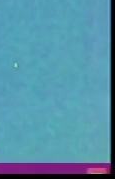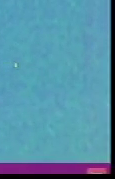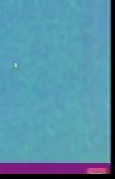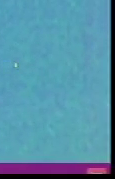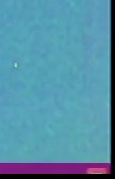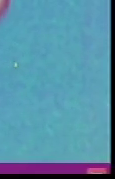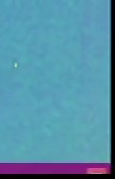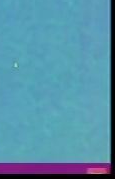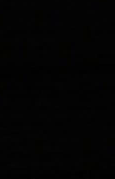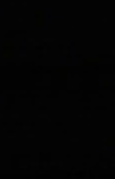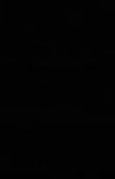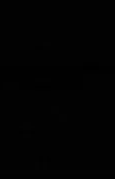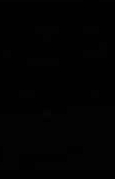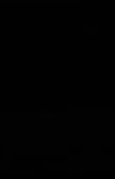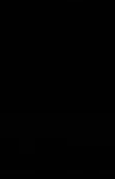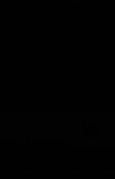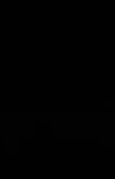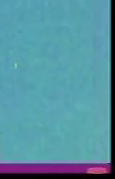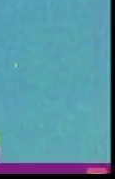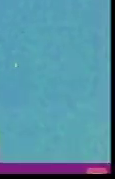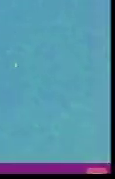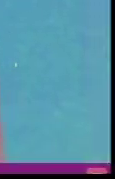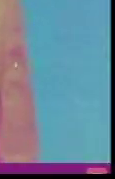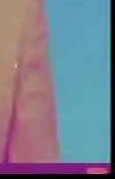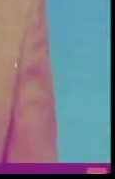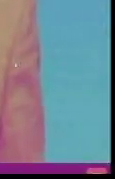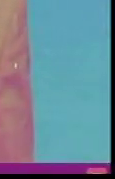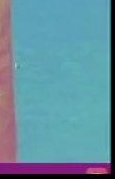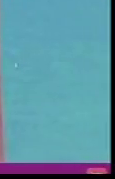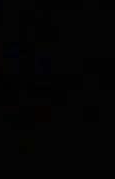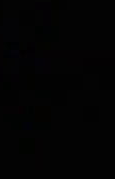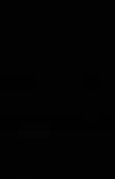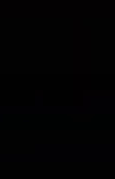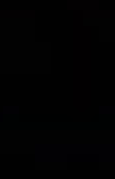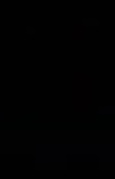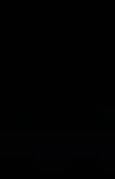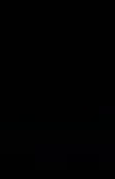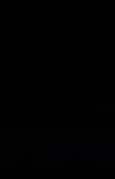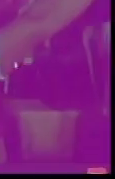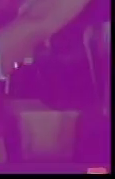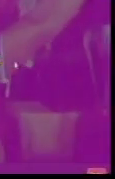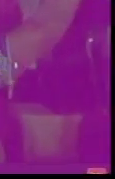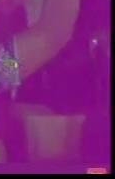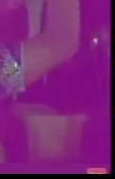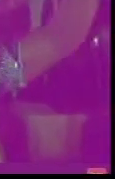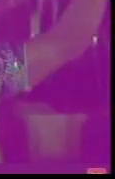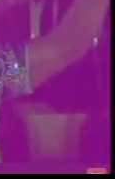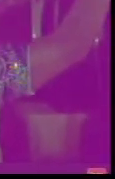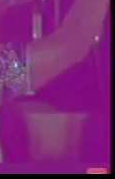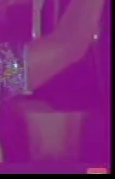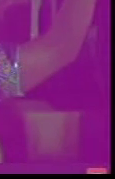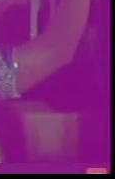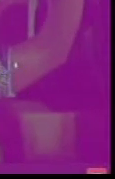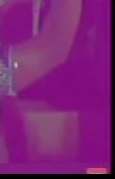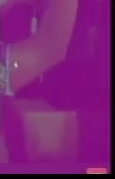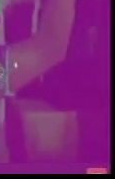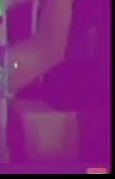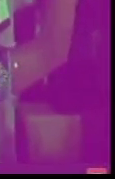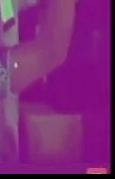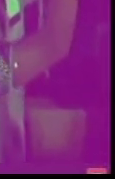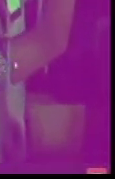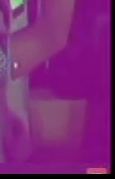today. Deliverance today. And power in every one of our lives. And for all our